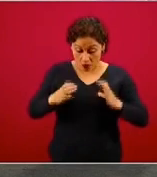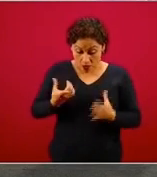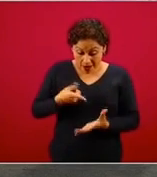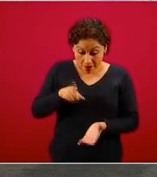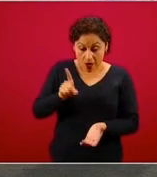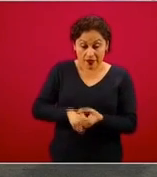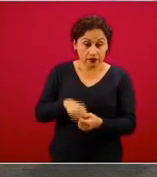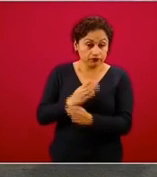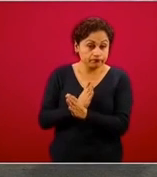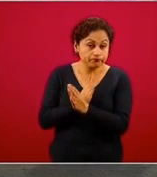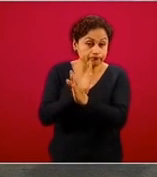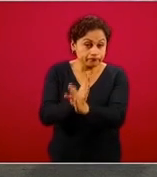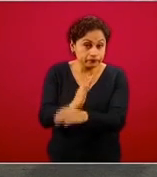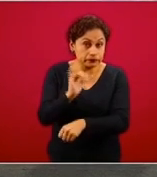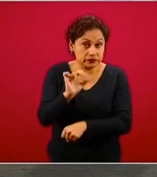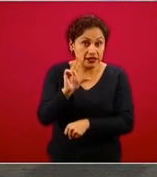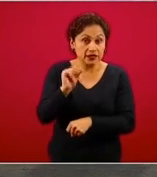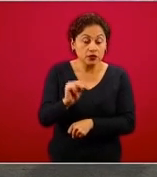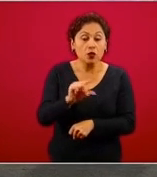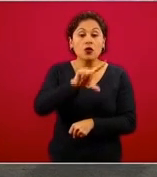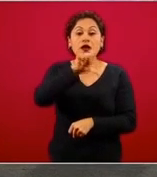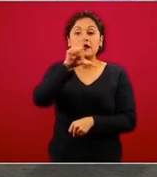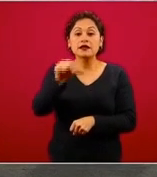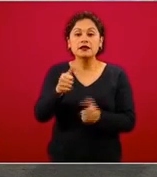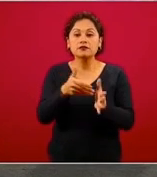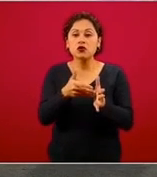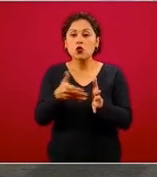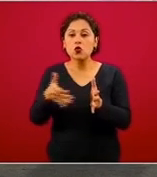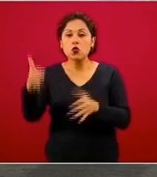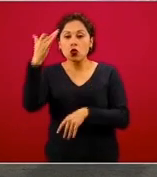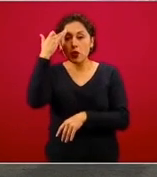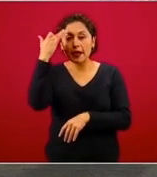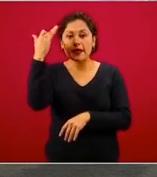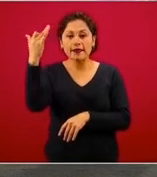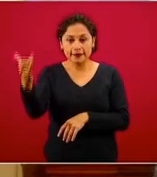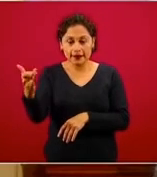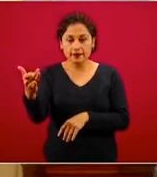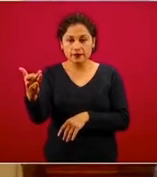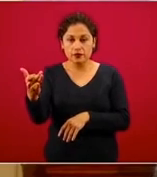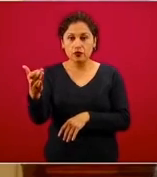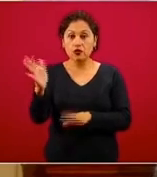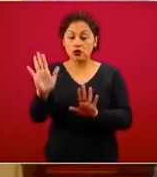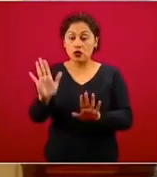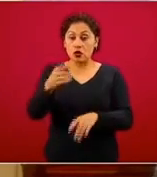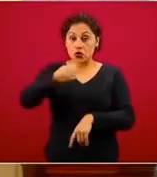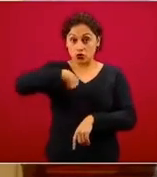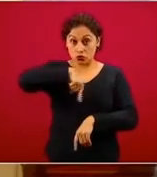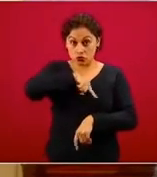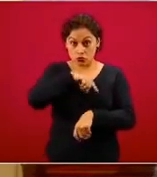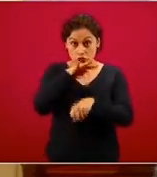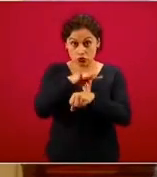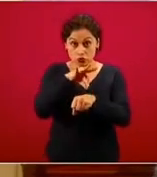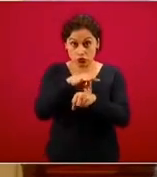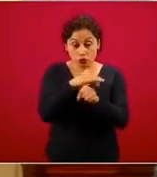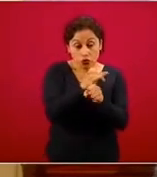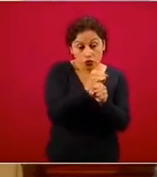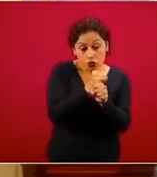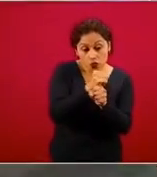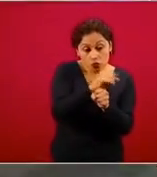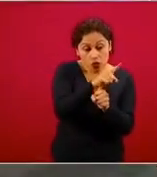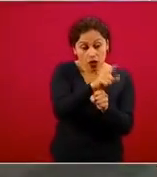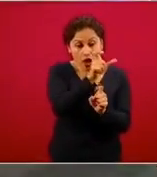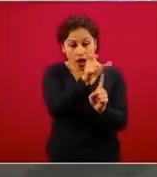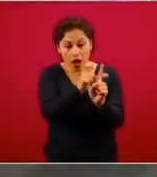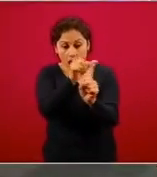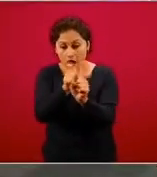progresión de la enfermedad, case, el fenotipo and es lo que then recogen death los or médicos, lo que recovery. recogemos en la So historia these are clínica y different los scenarios that datos have been que observed tenemos. in La different siguiente, patients. por